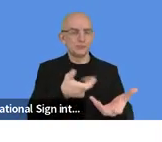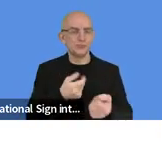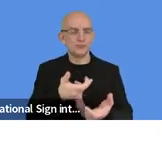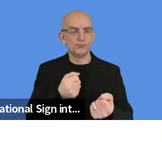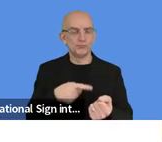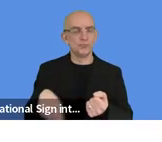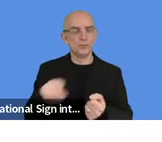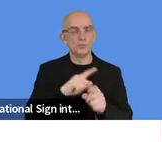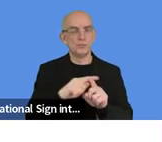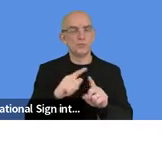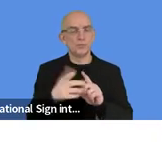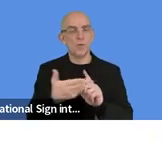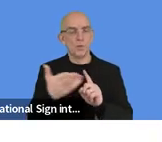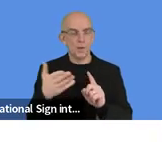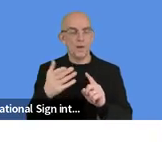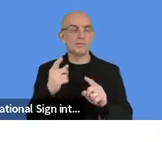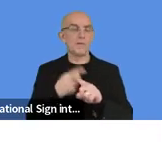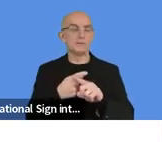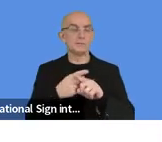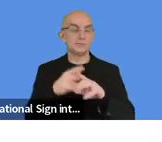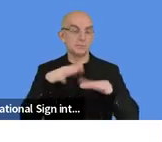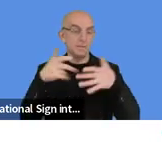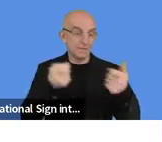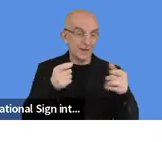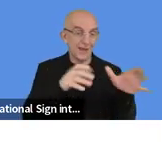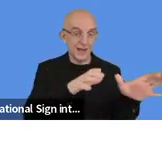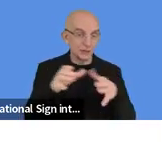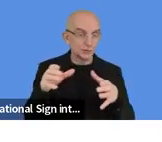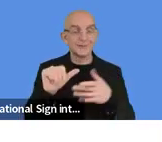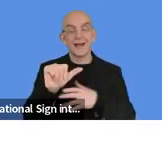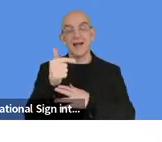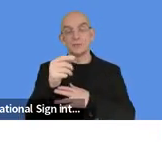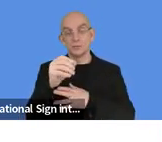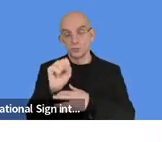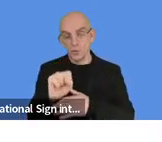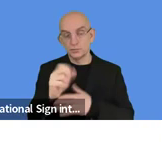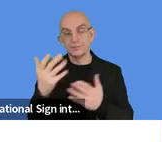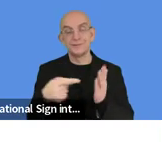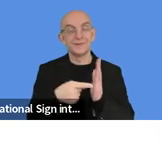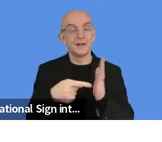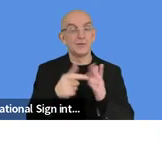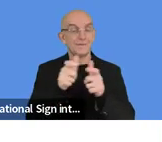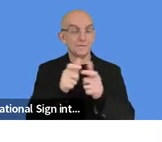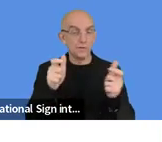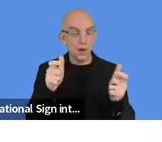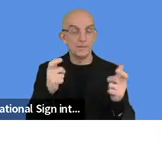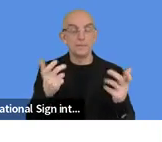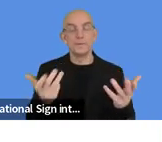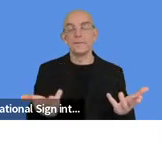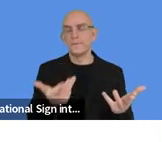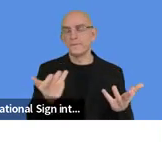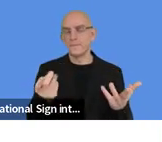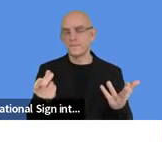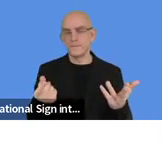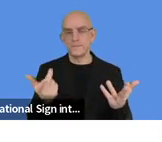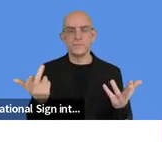NGO based in Chile, Zero Project Foundation, which is based in Vienna, Austria, and Enable India, which is doing